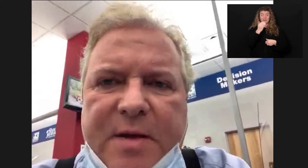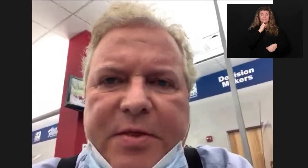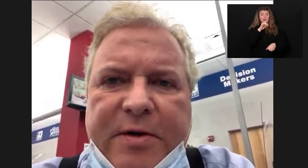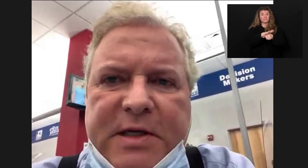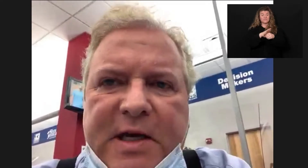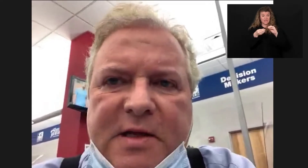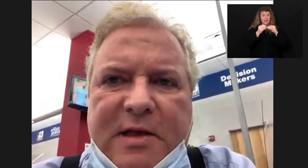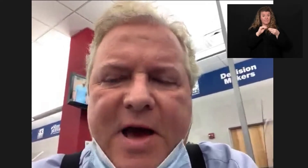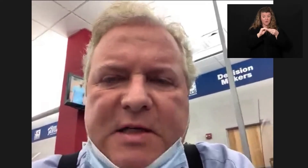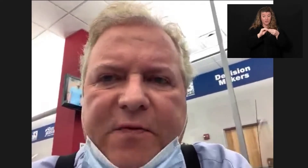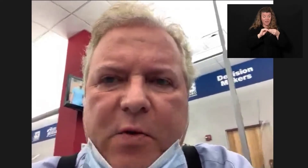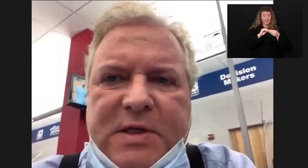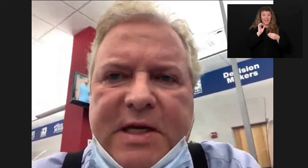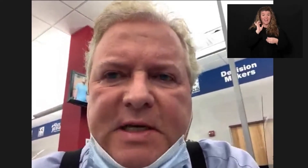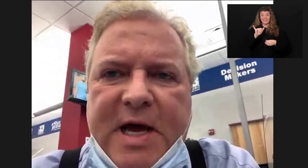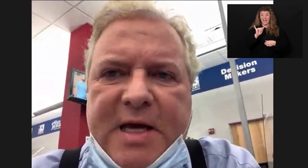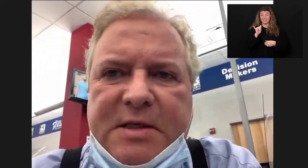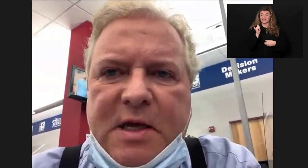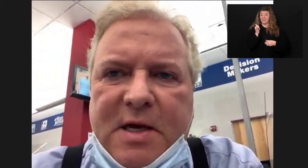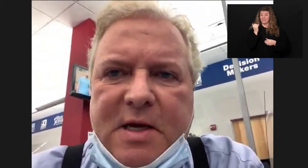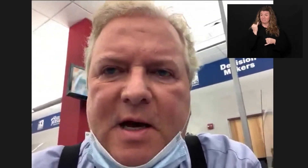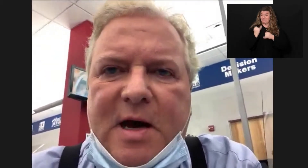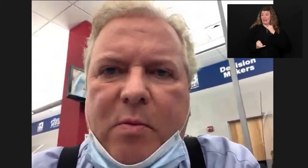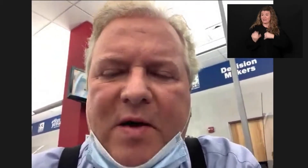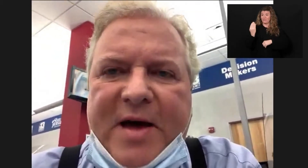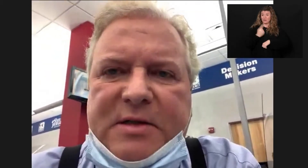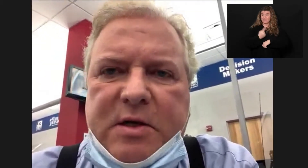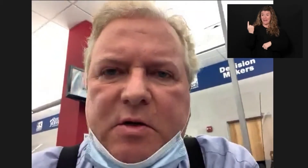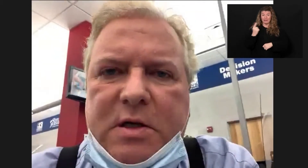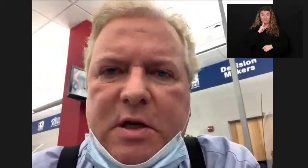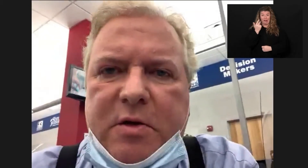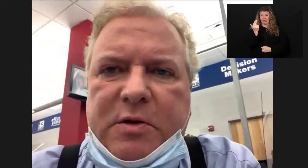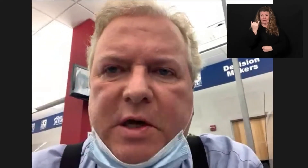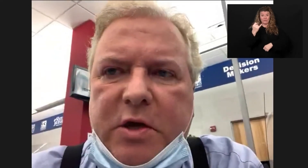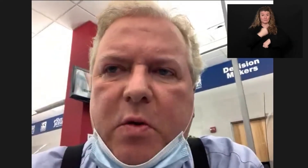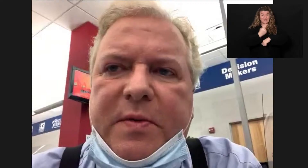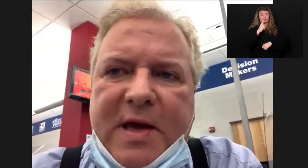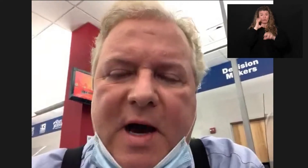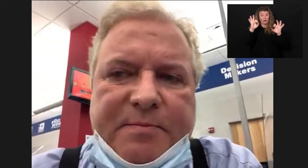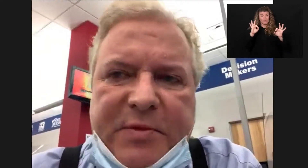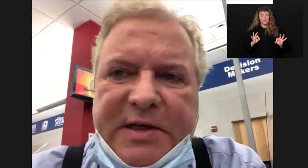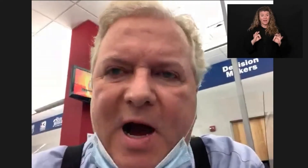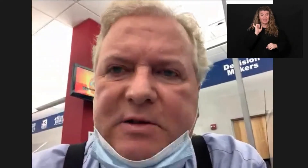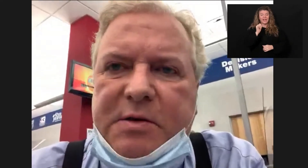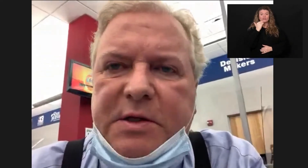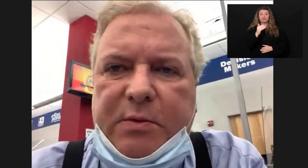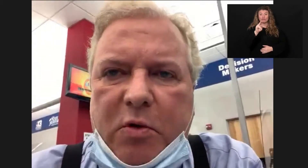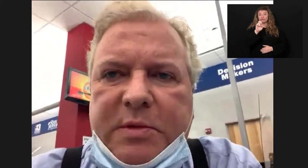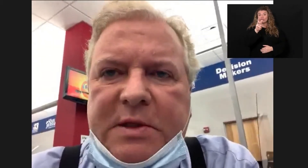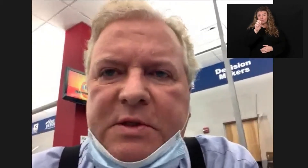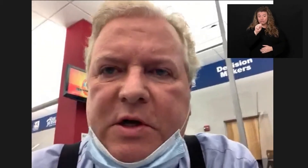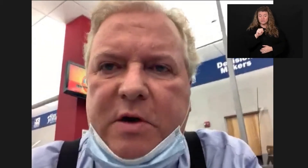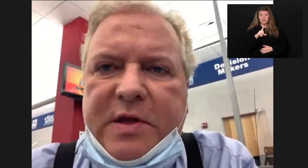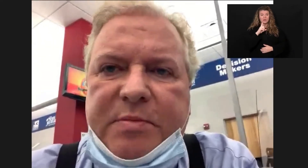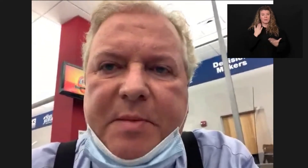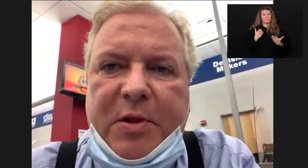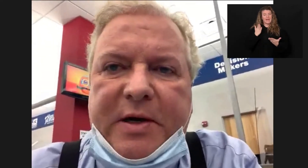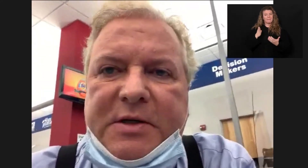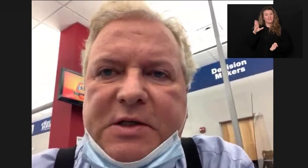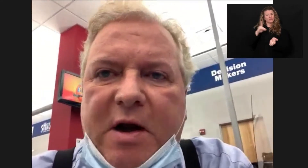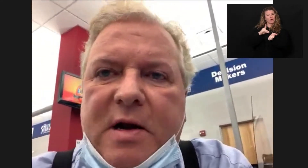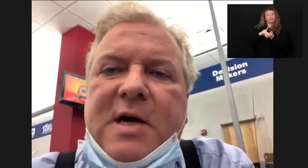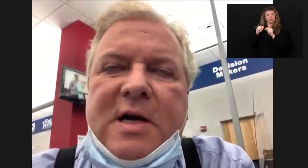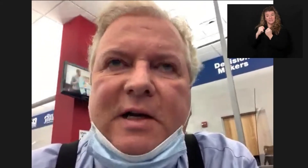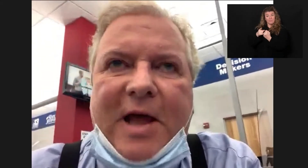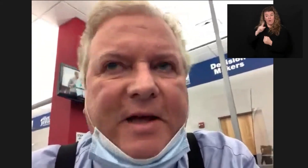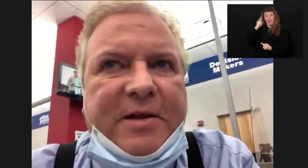cases down 13 of the last 14 days. While that's the good news, are you and the doctors in the room concerned that people are